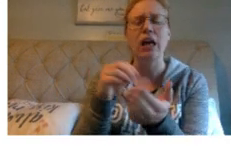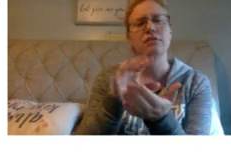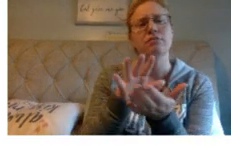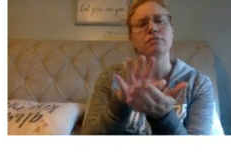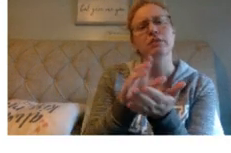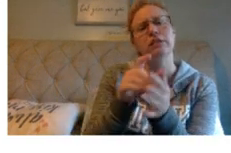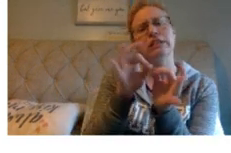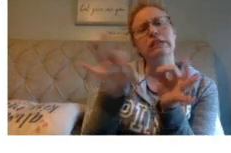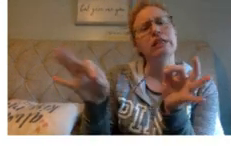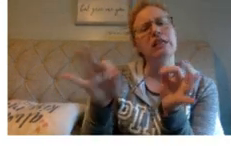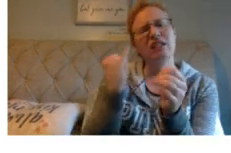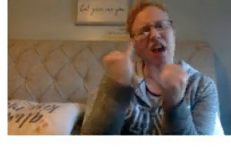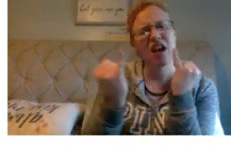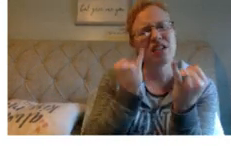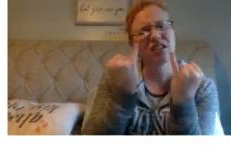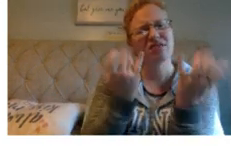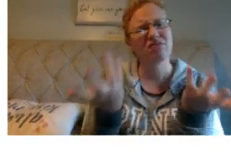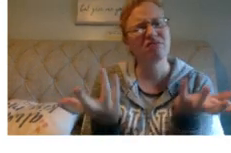guys have any ideas?